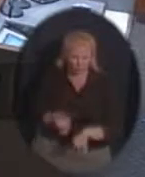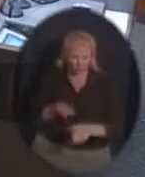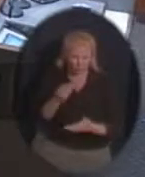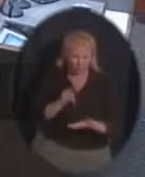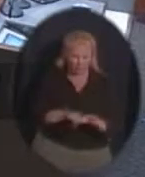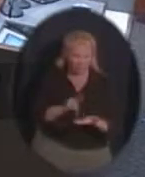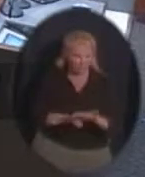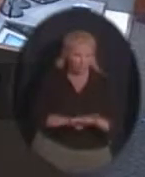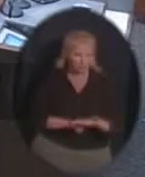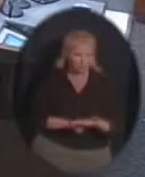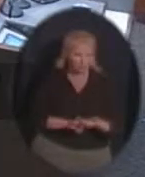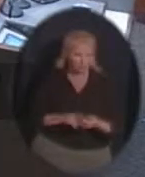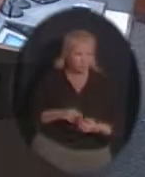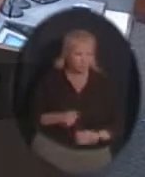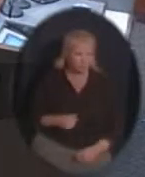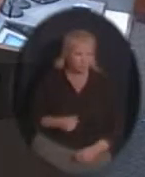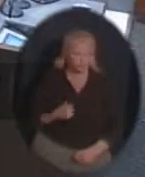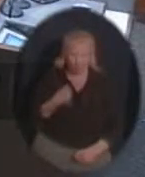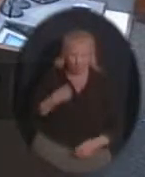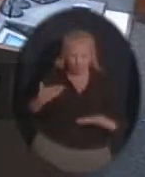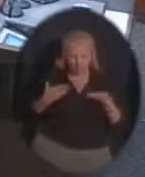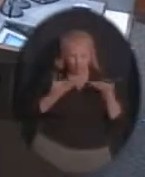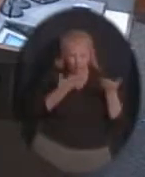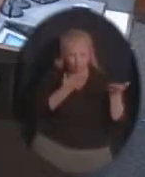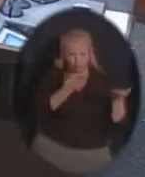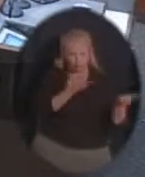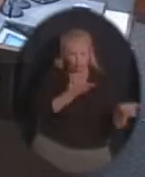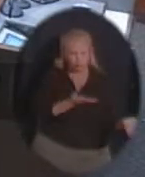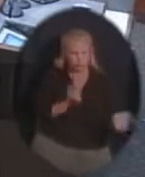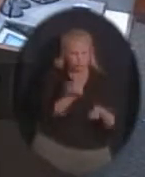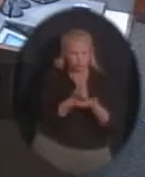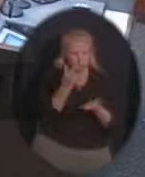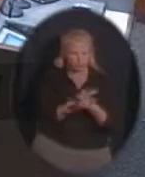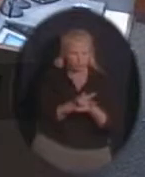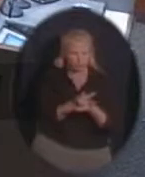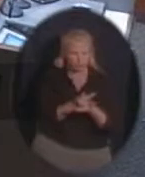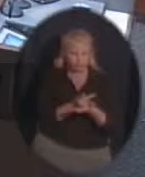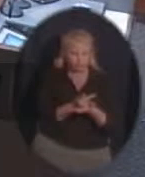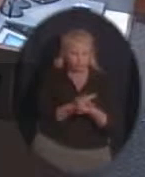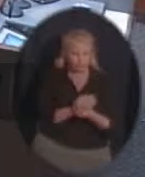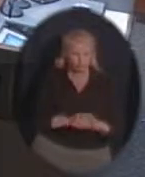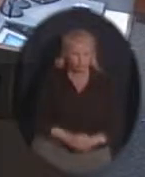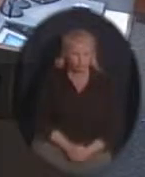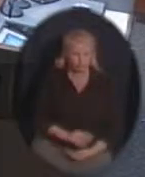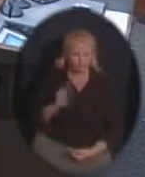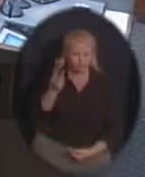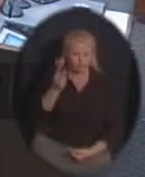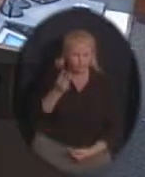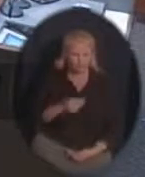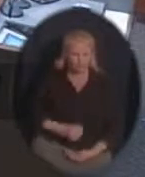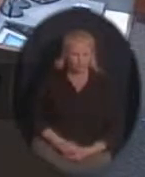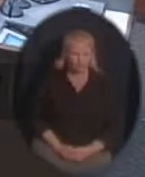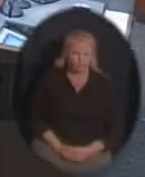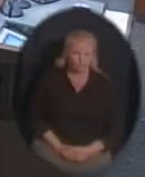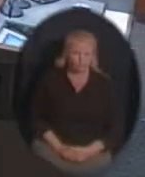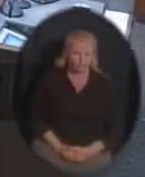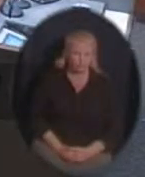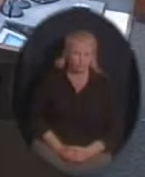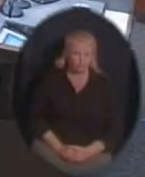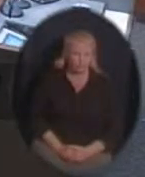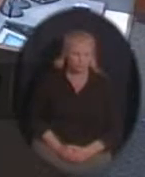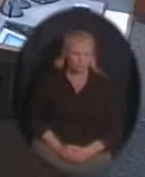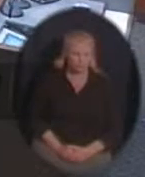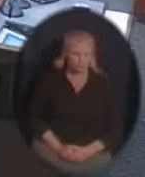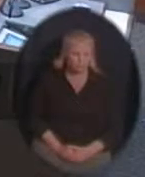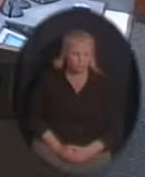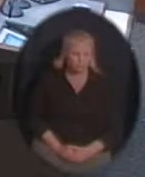make a motion to approve bids, purchases, agreements, contracts, and leases as listed. Seconded. Thank you. We have a motion by Mr. Churchman, second by